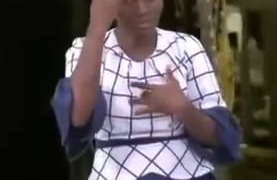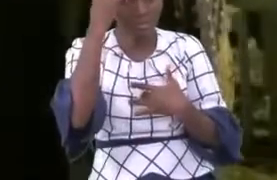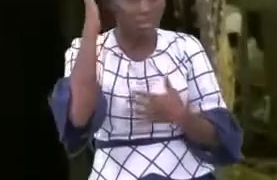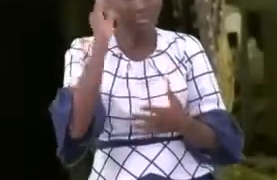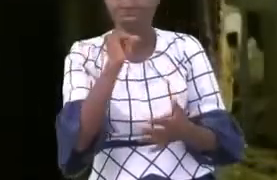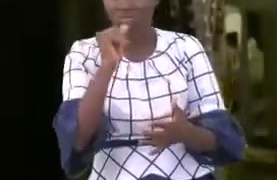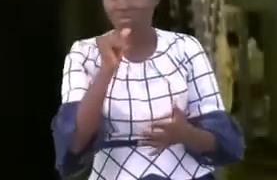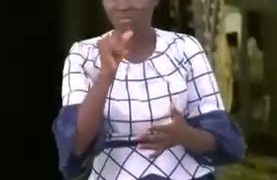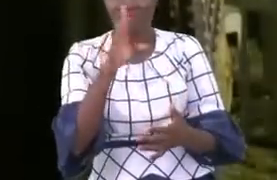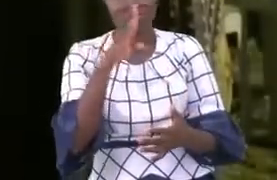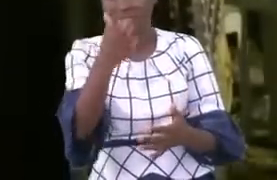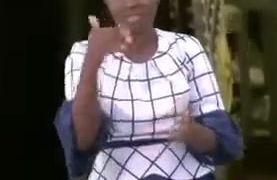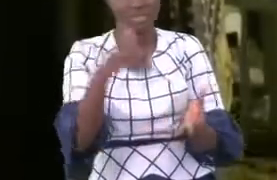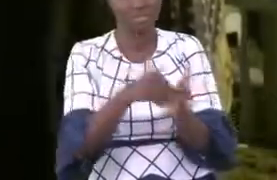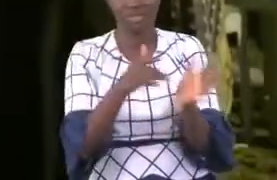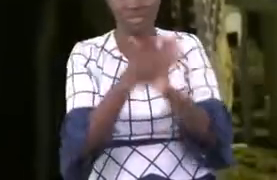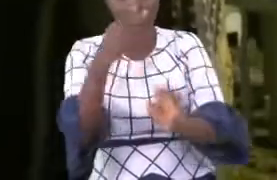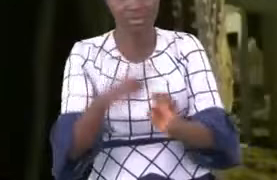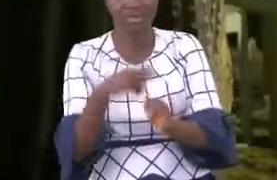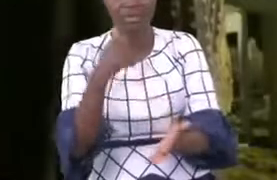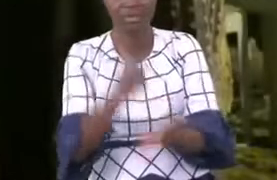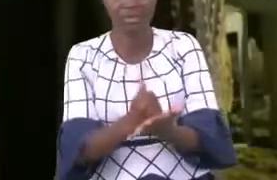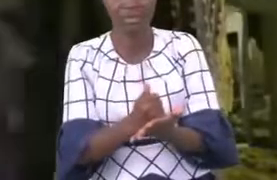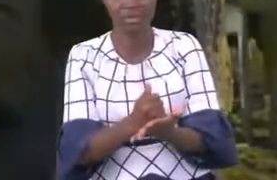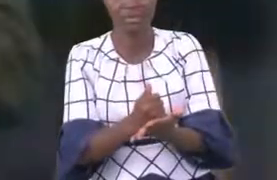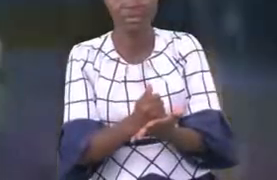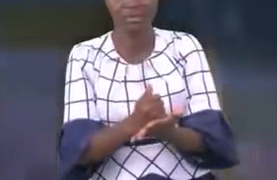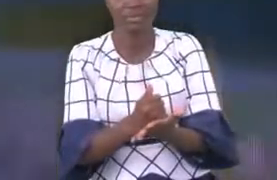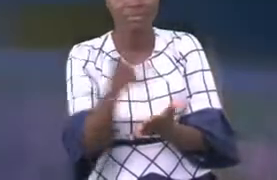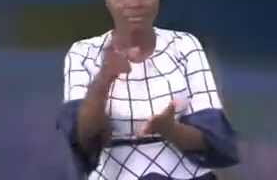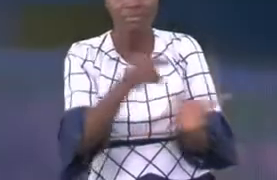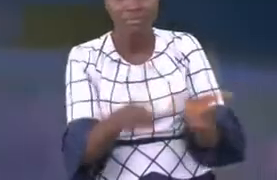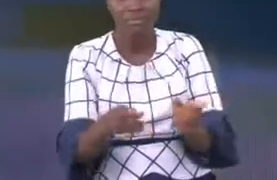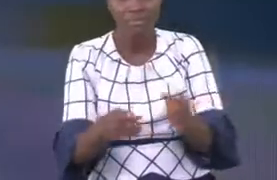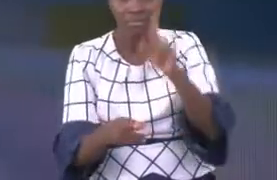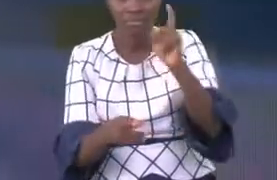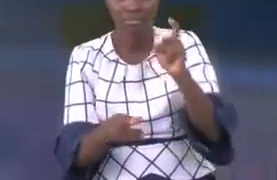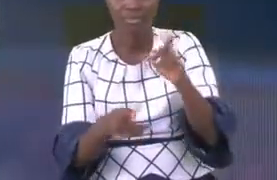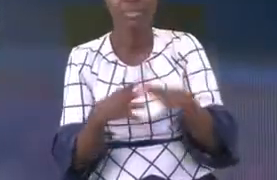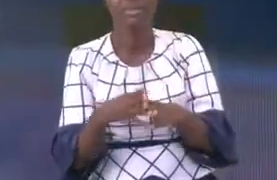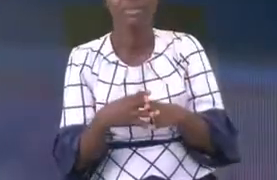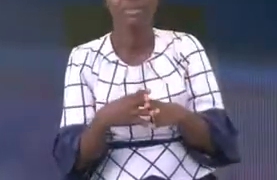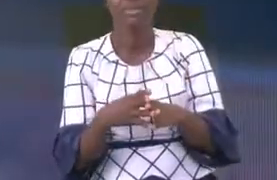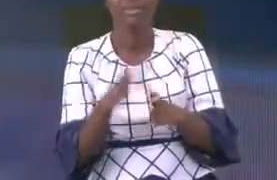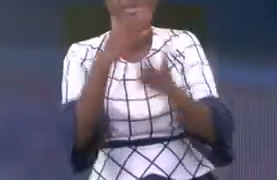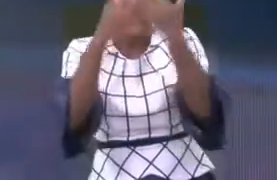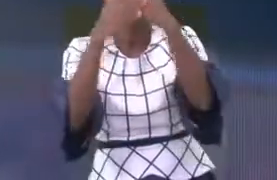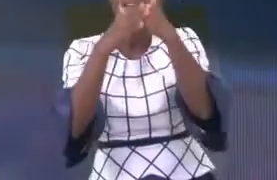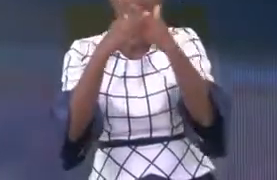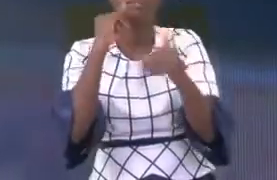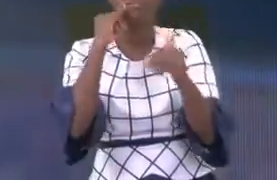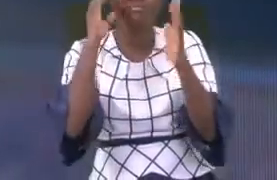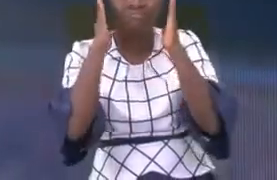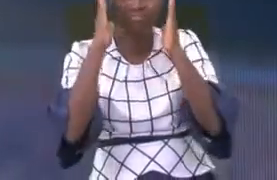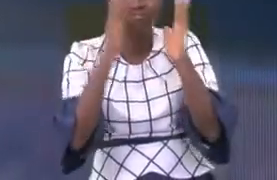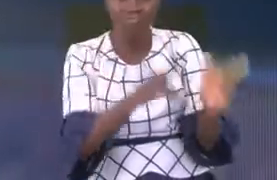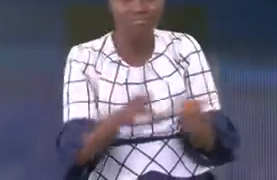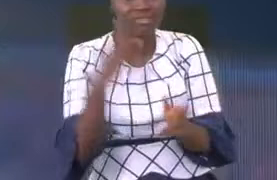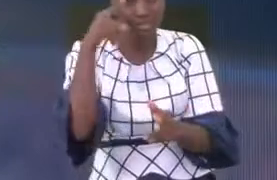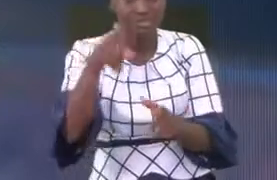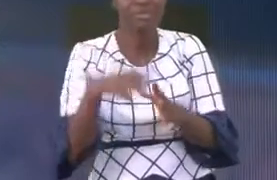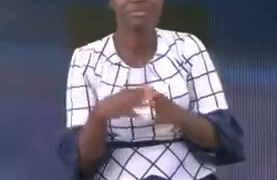Amen. Are you ready? Heaven is ready for you. Raise up that hand and lay the other hand where you have the